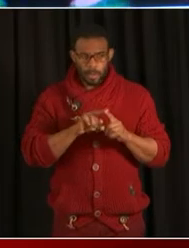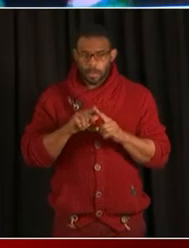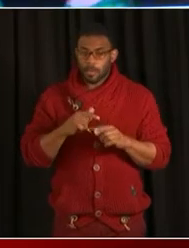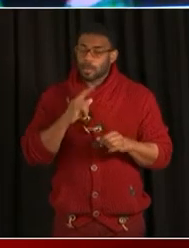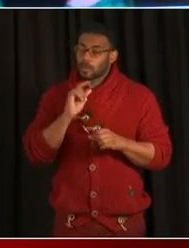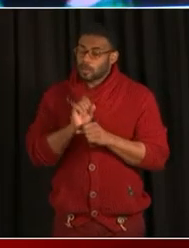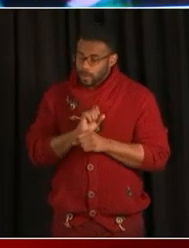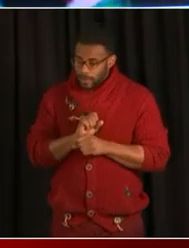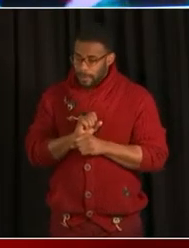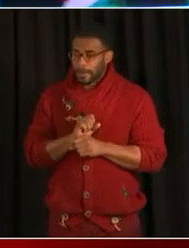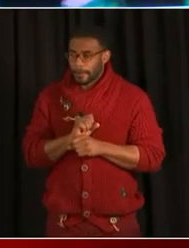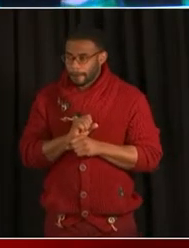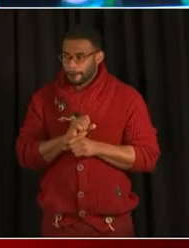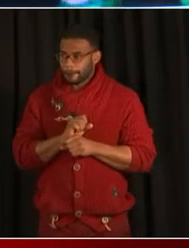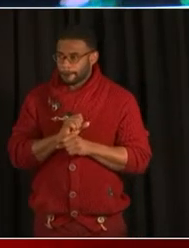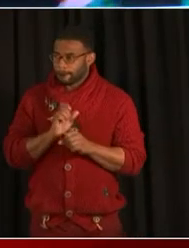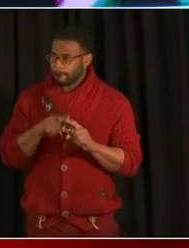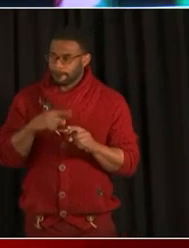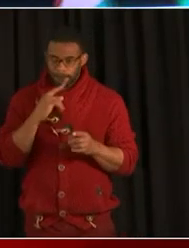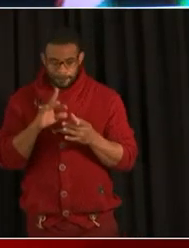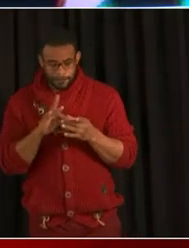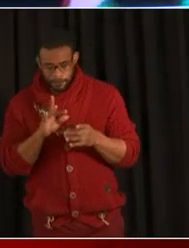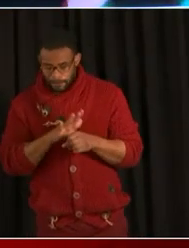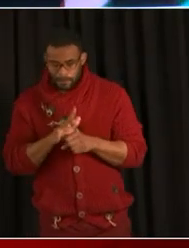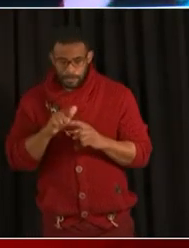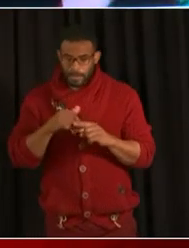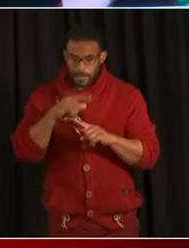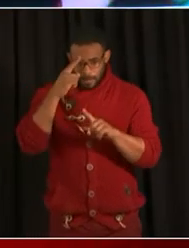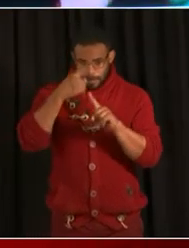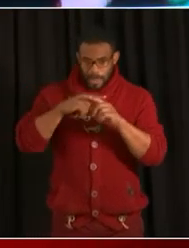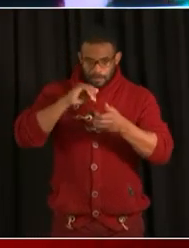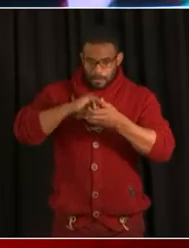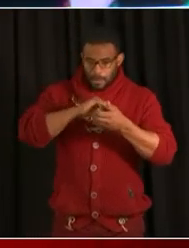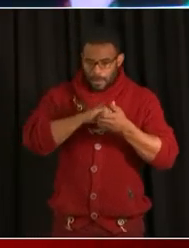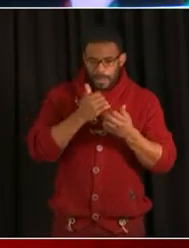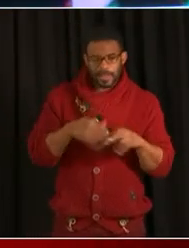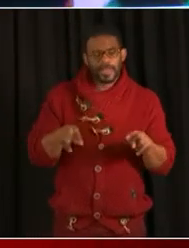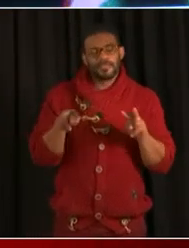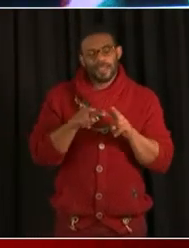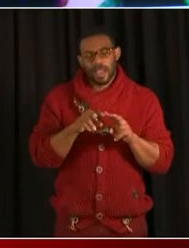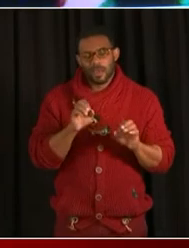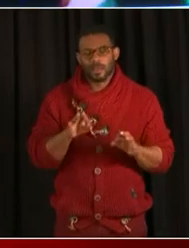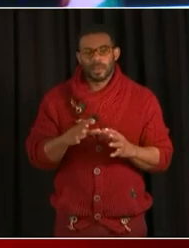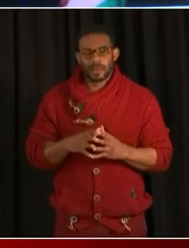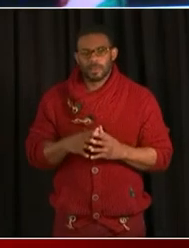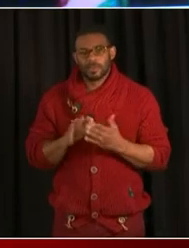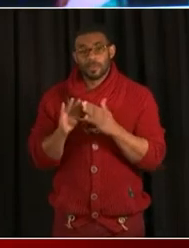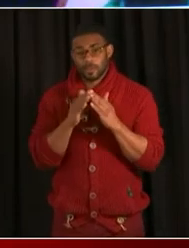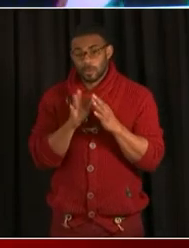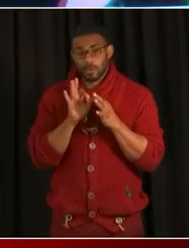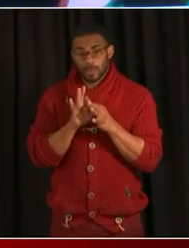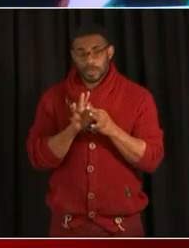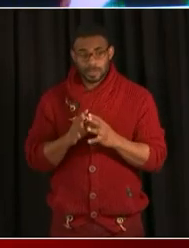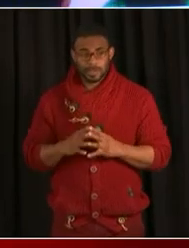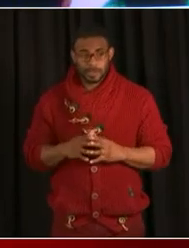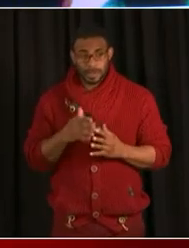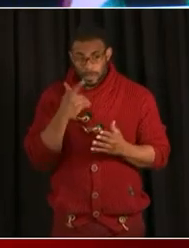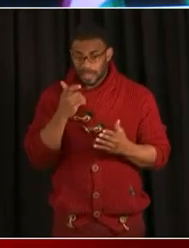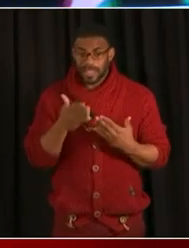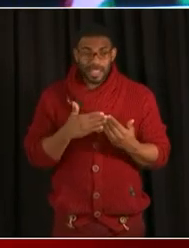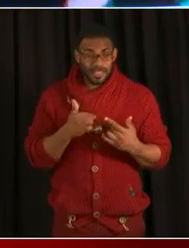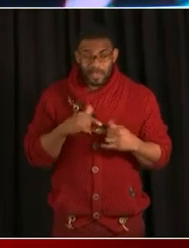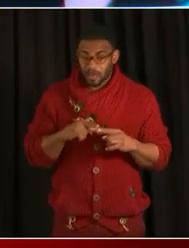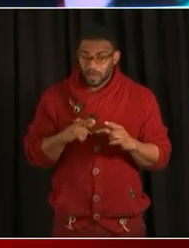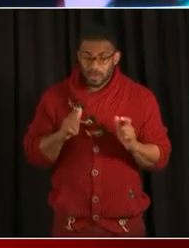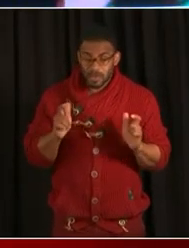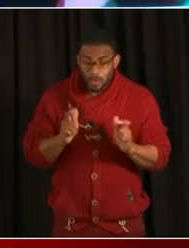as well. We really can't say enough about the value of partnership and the value of the community relationships, because